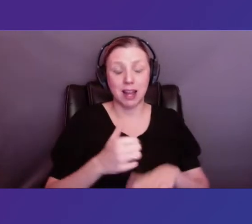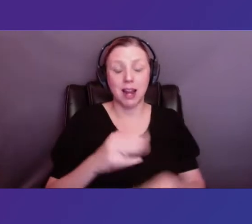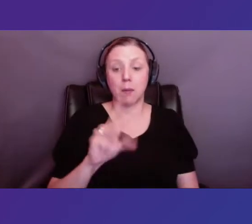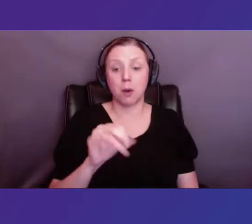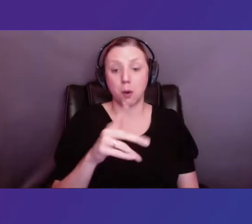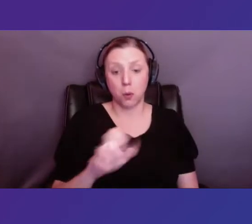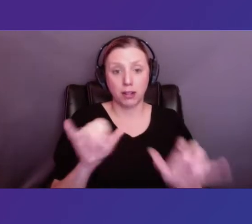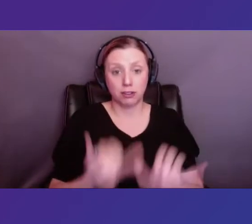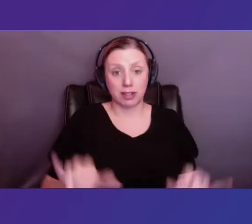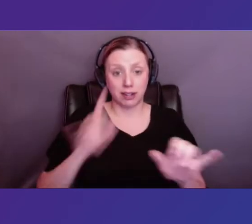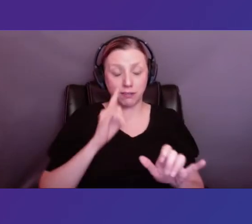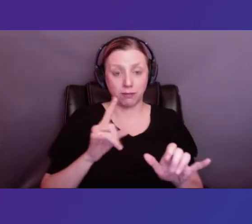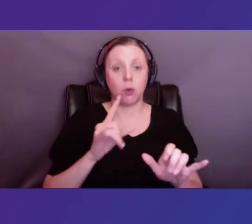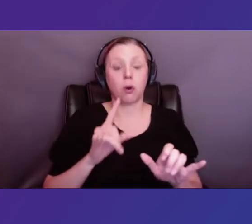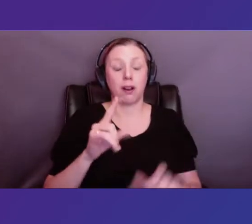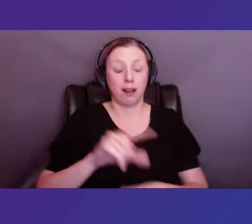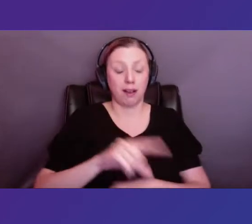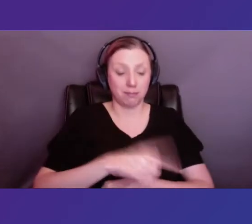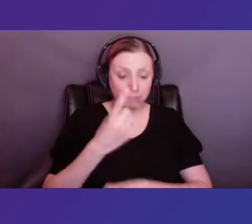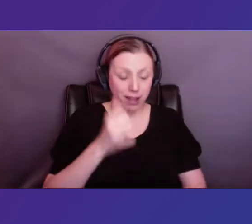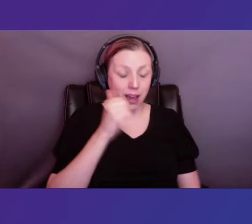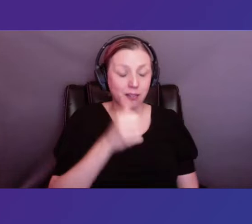their day-to-day activities.